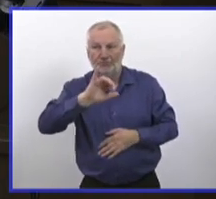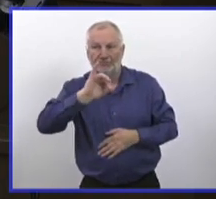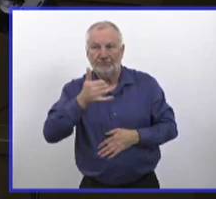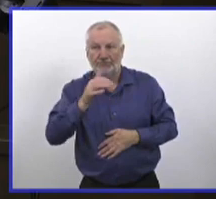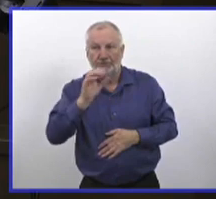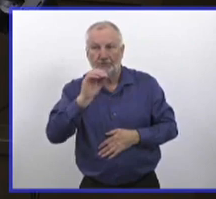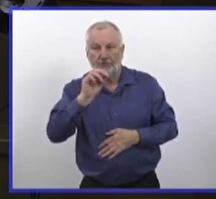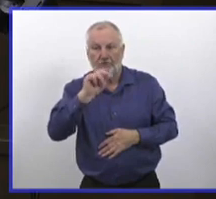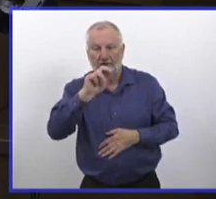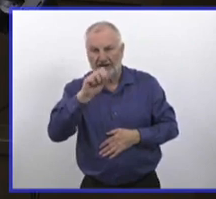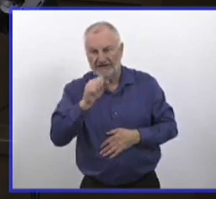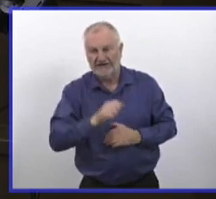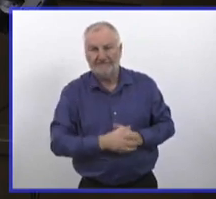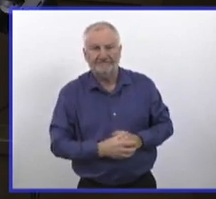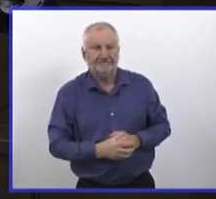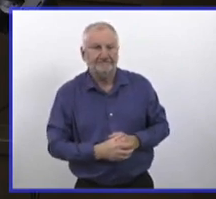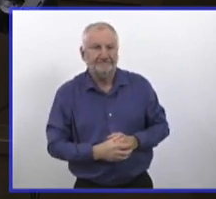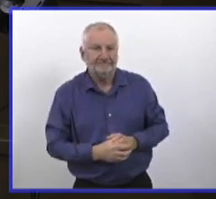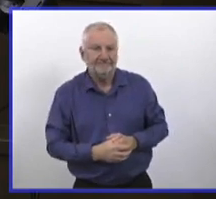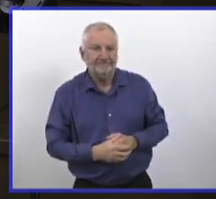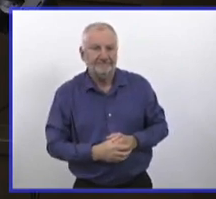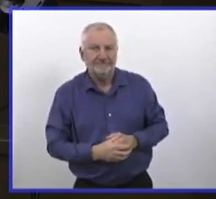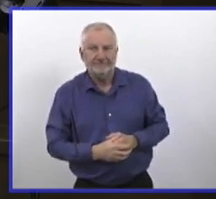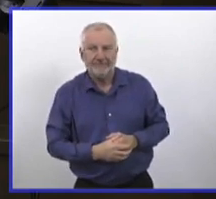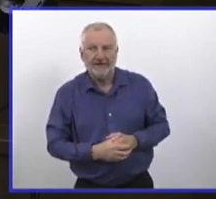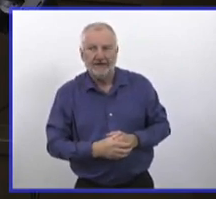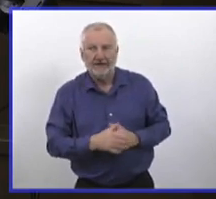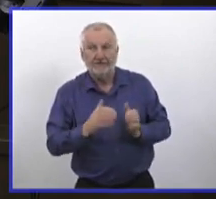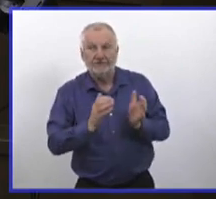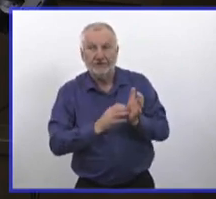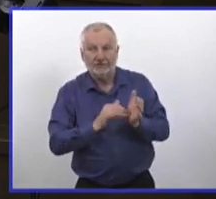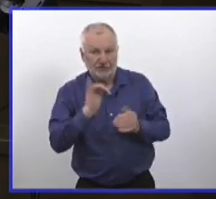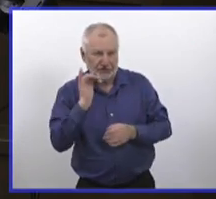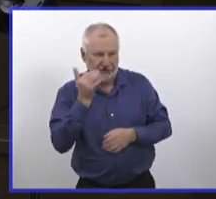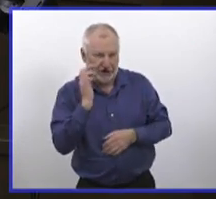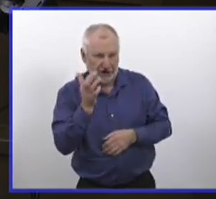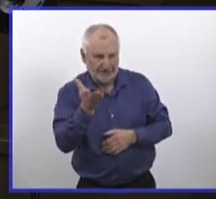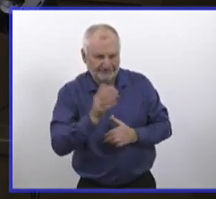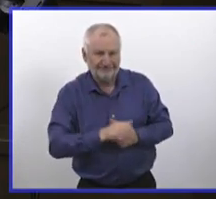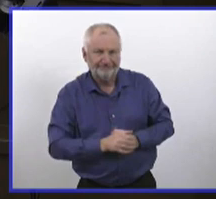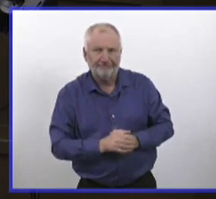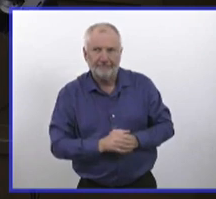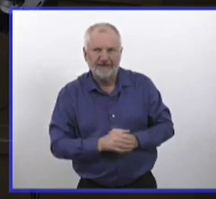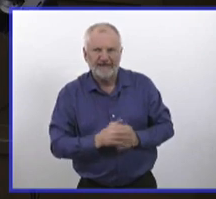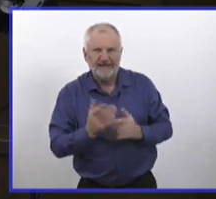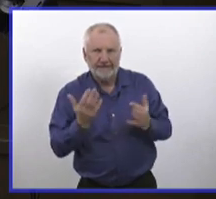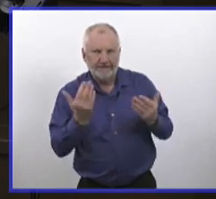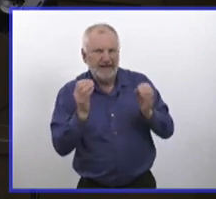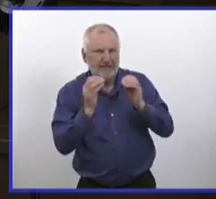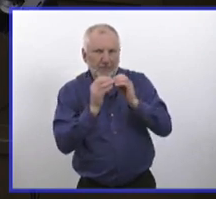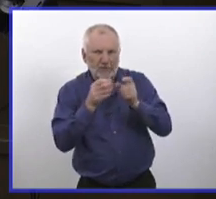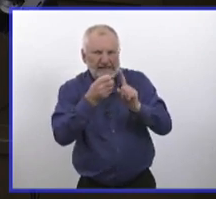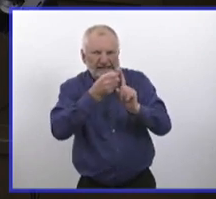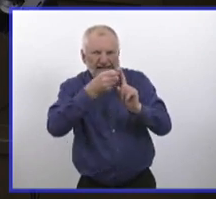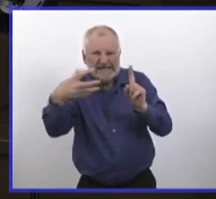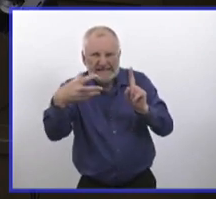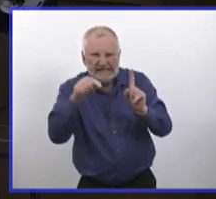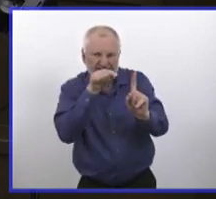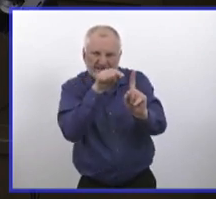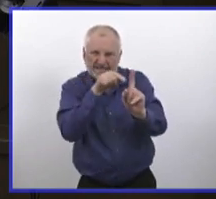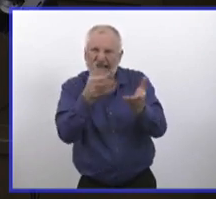Good afternoon, folks. Dr. Reimer, just wanted to maybe get you to expand, I guess, on some of the discussions over how